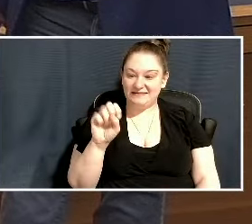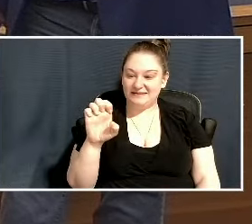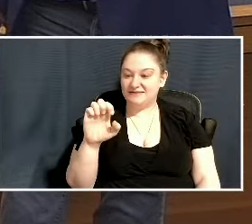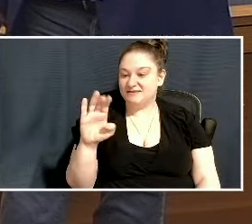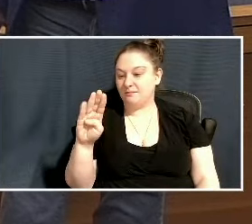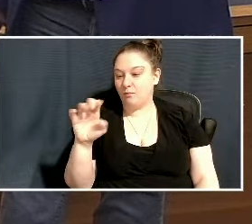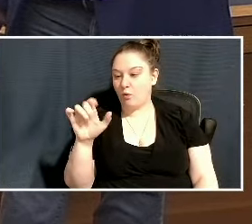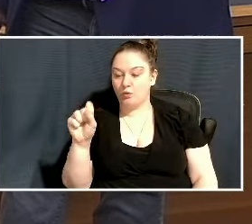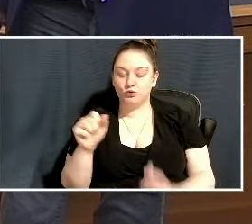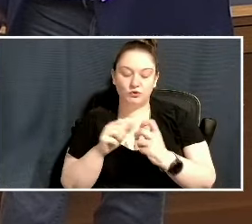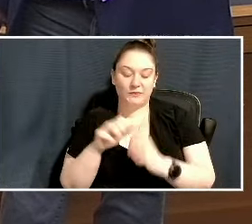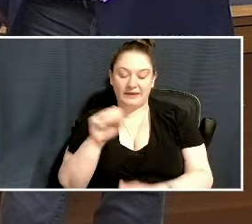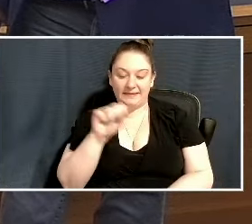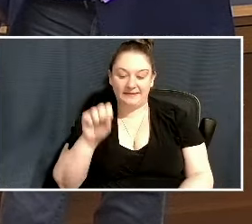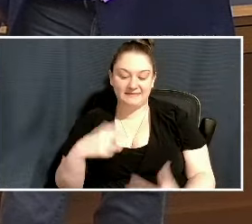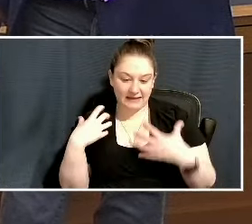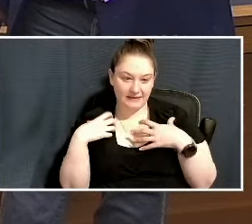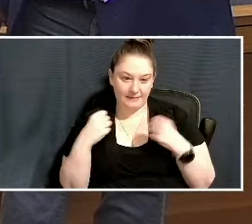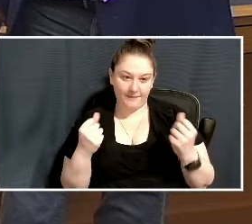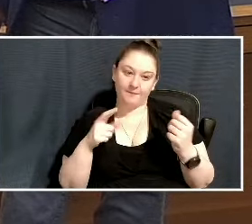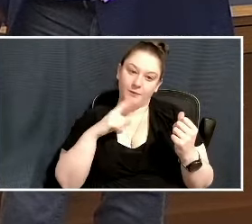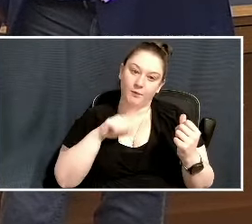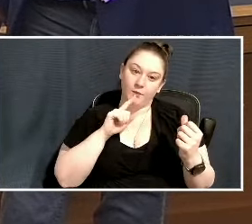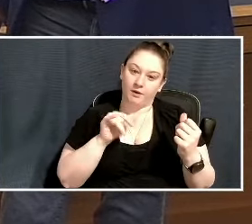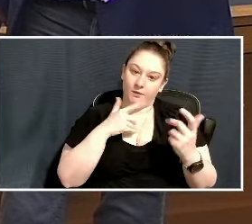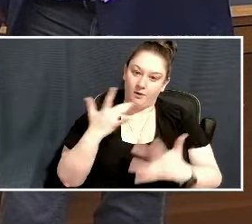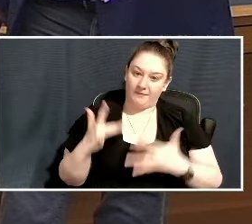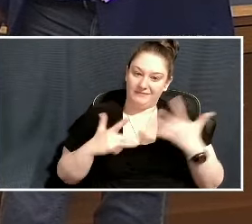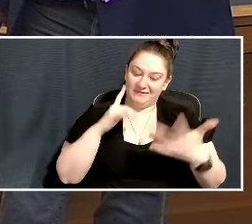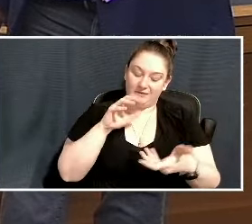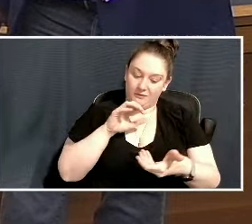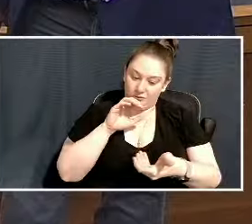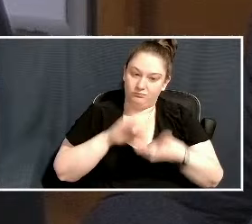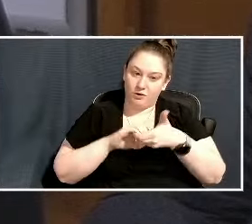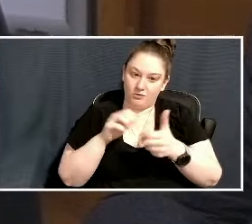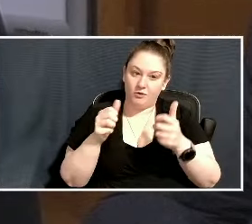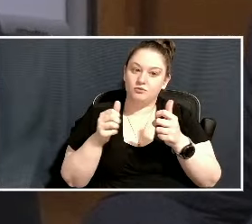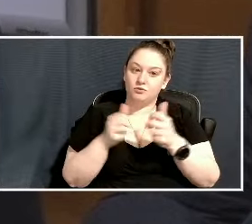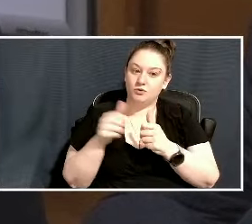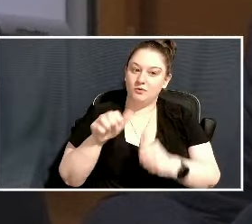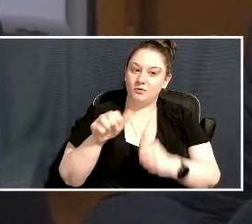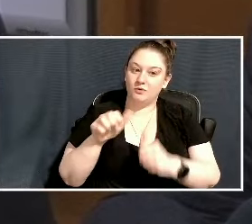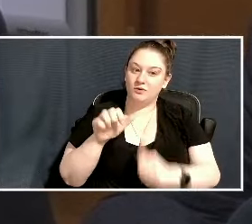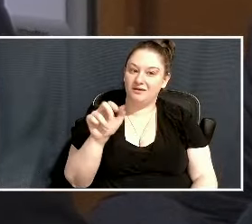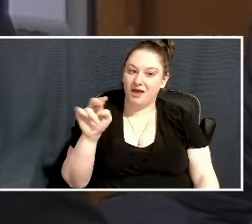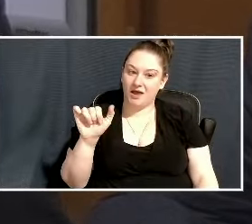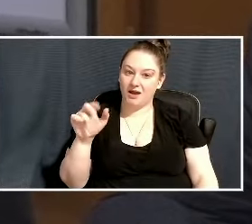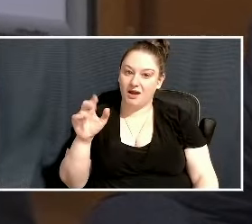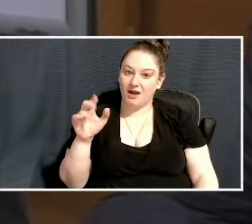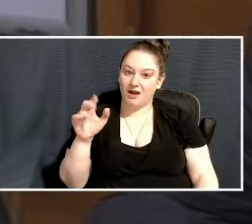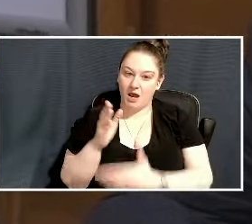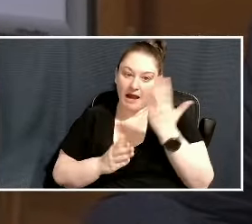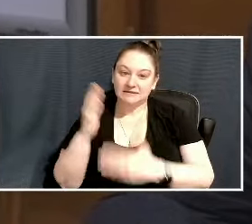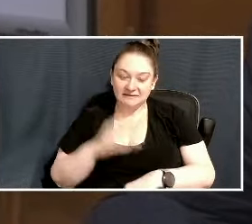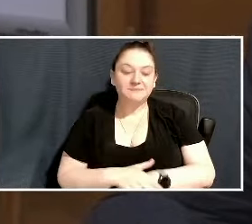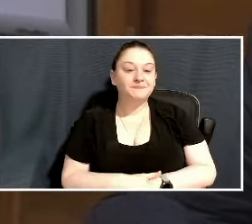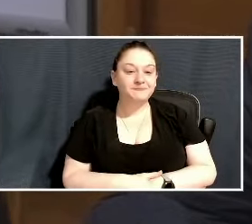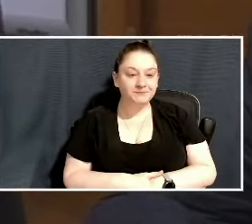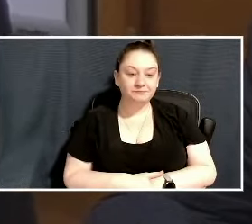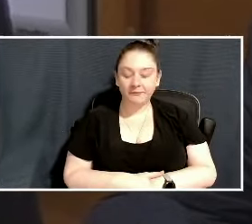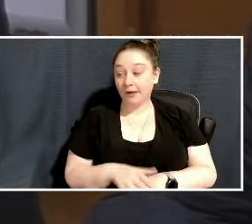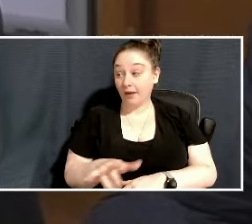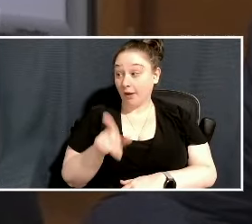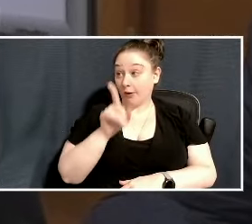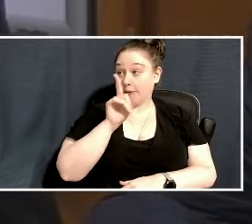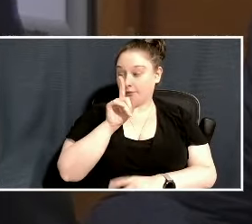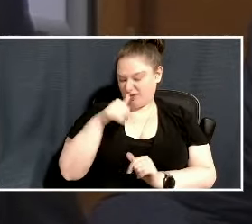partner with Anne and Hands and Not for Hurting Project this past few months. I remember how old it is because it